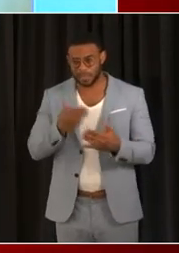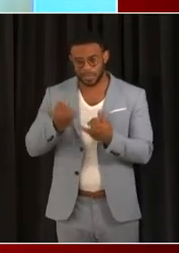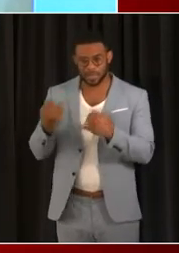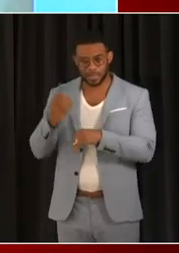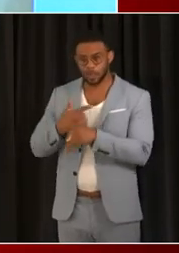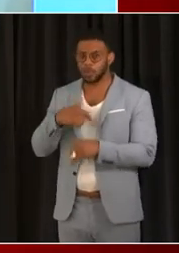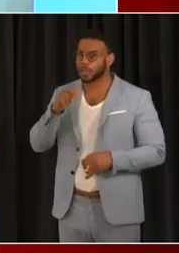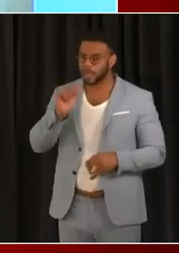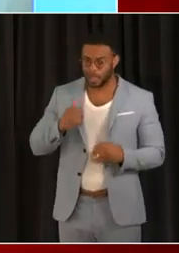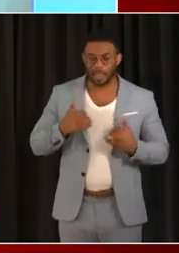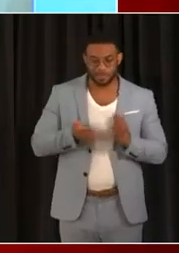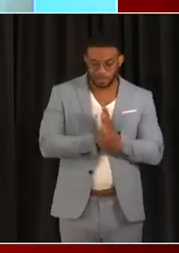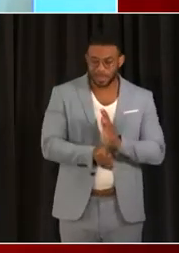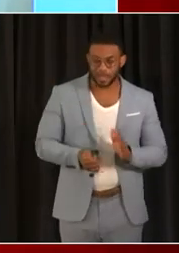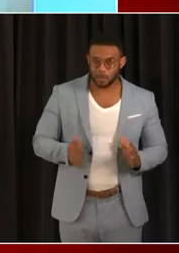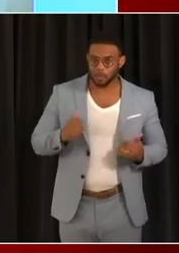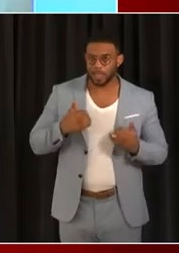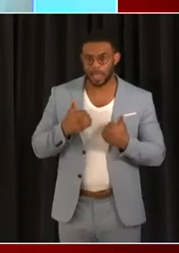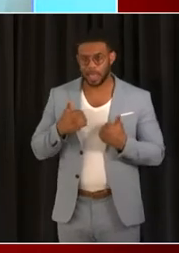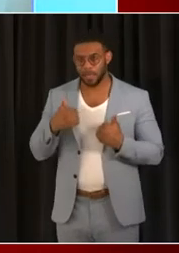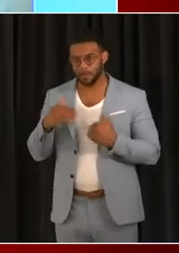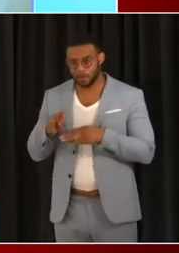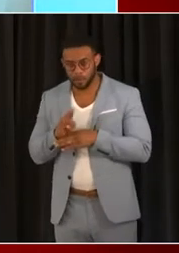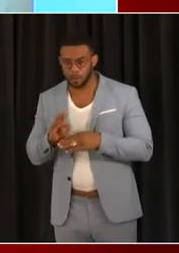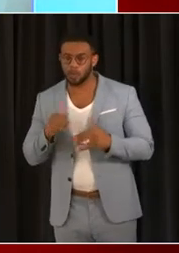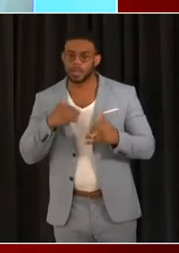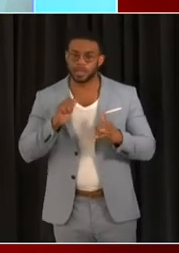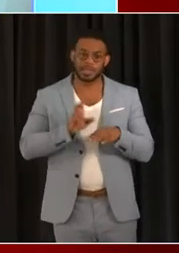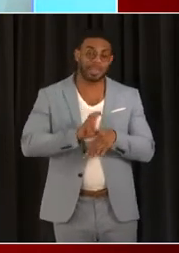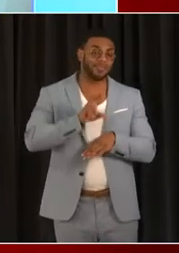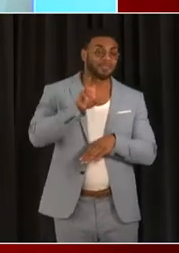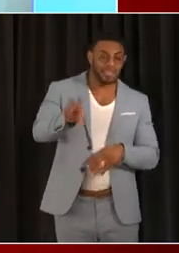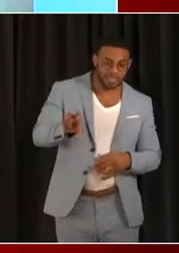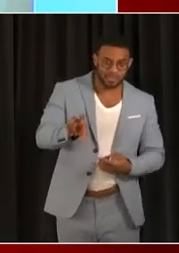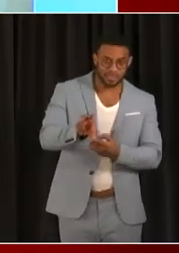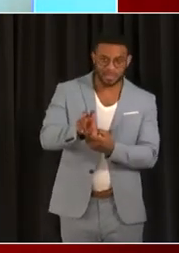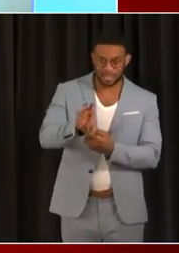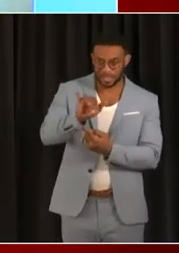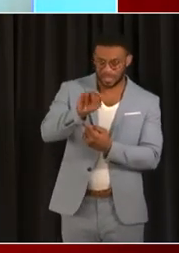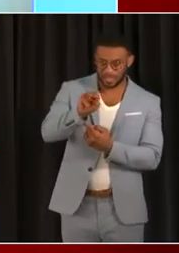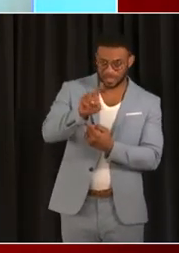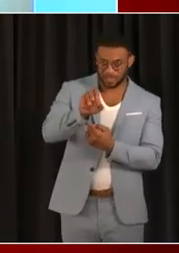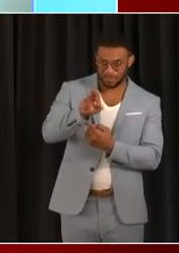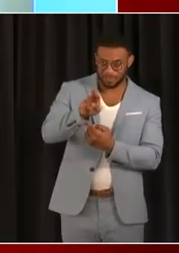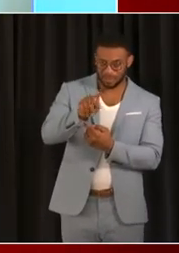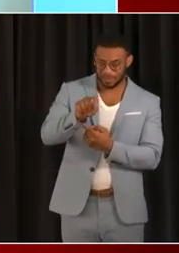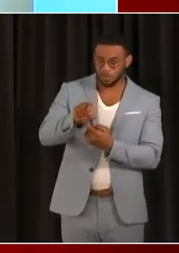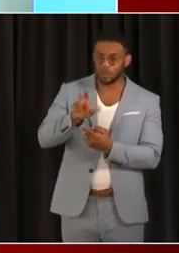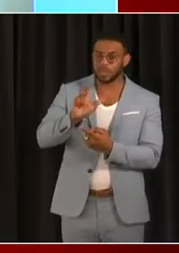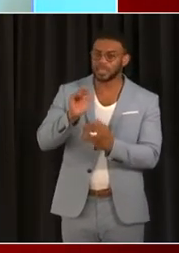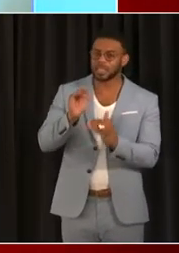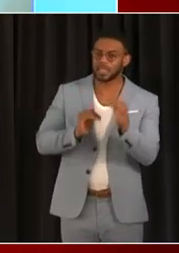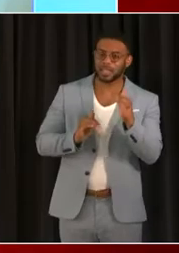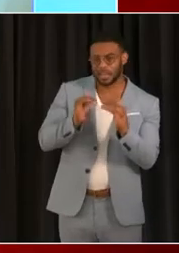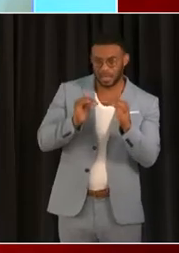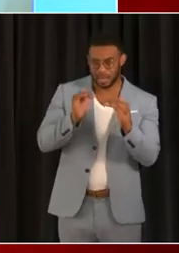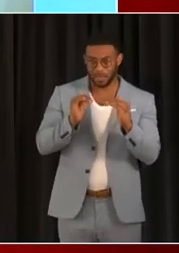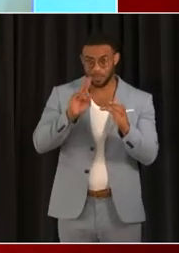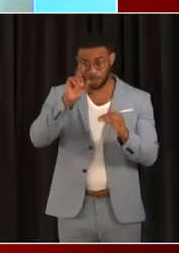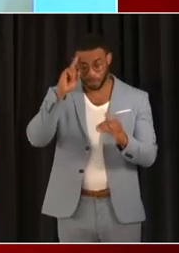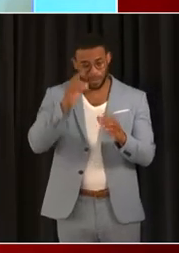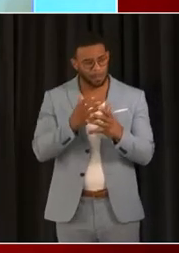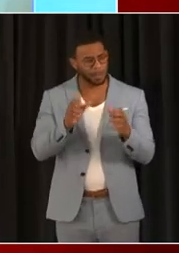the end of the day, we have the talent. We have firms. We need the investment. So we need to leverage